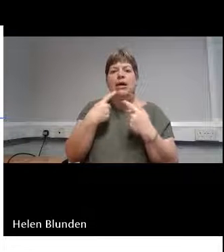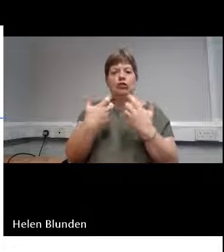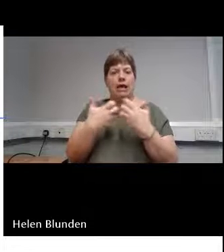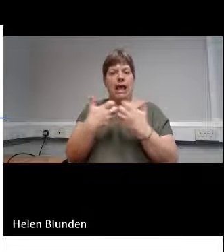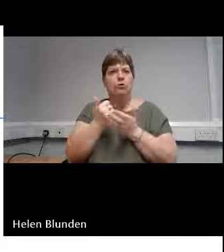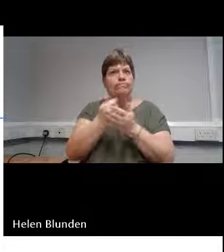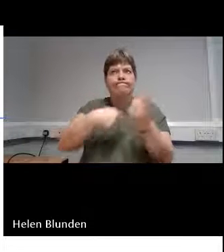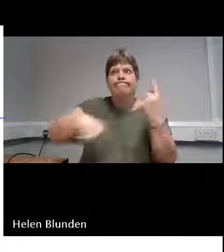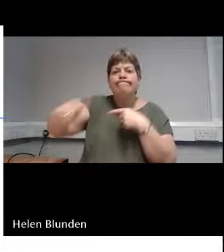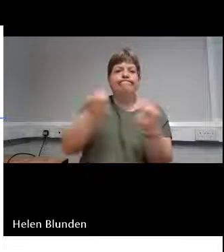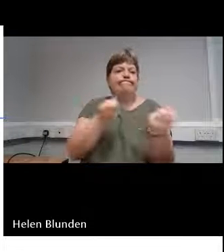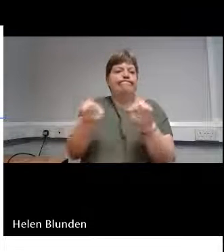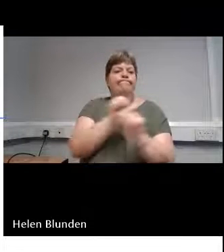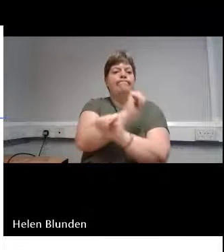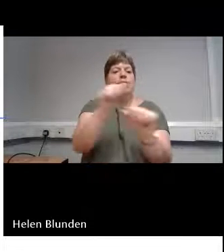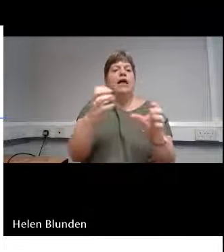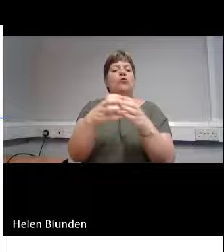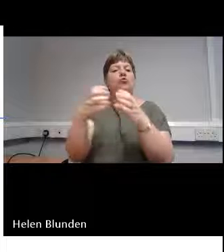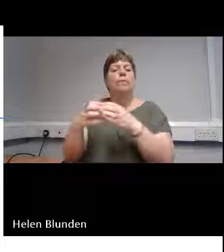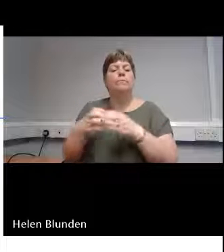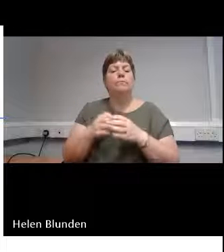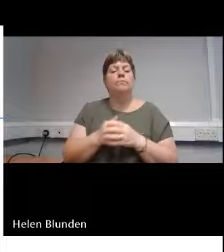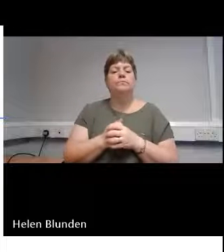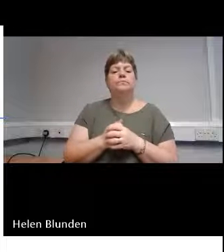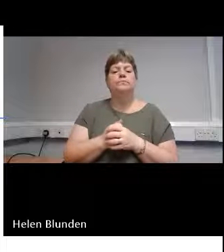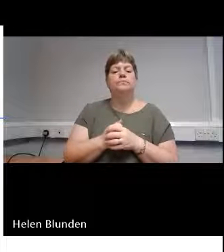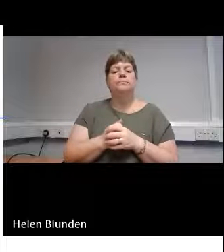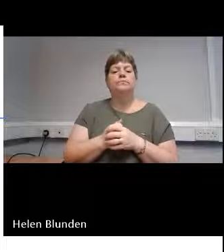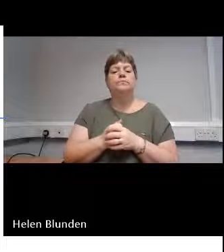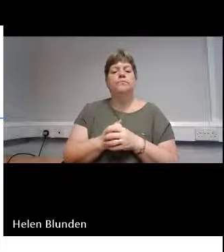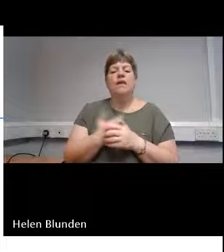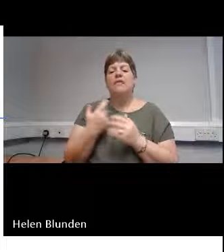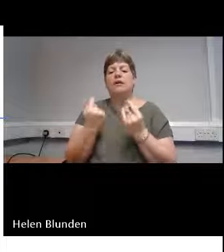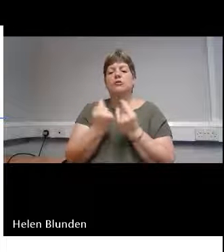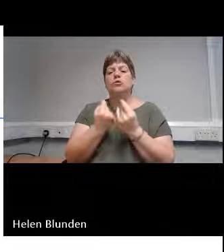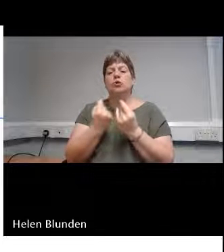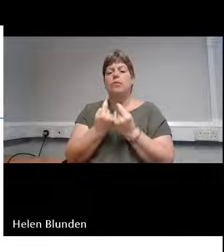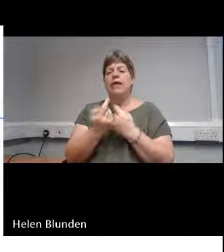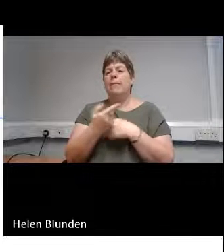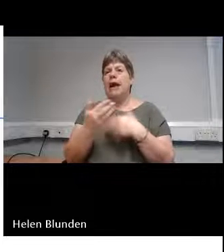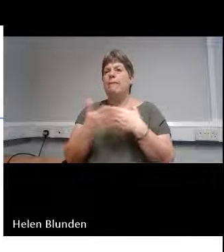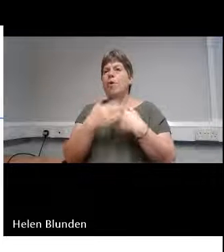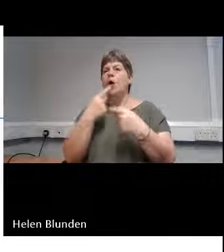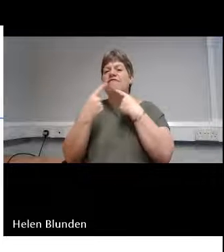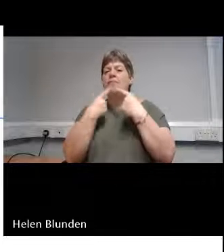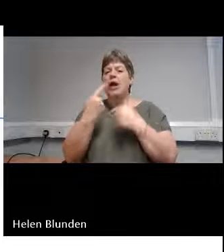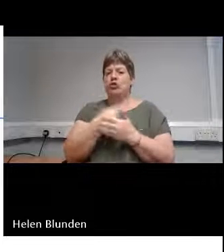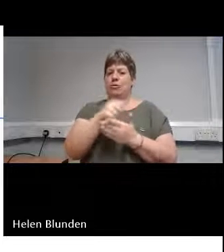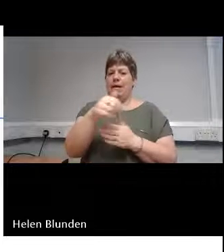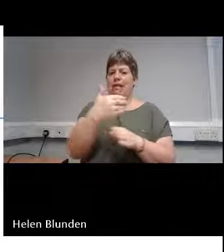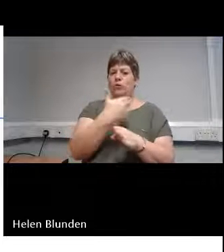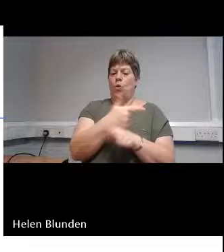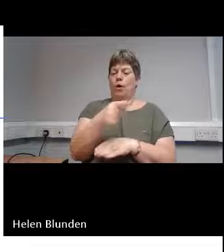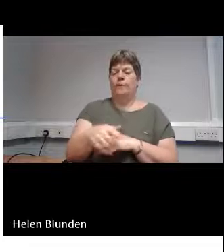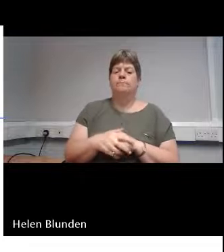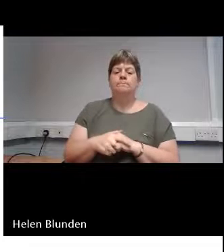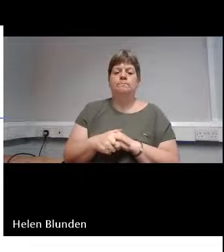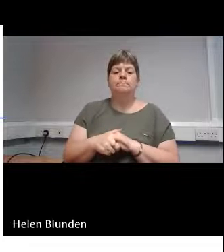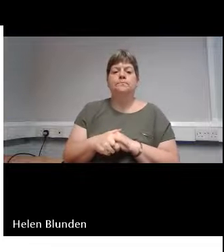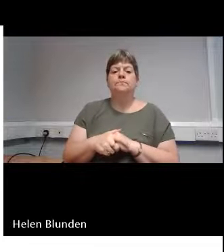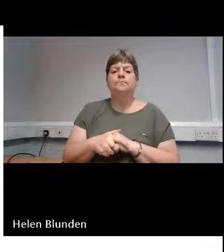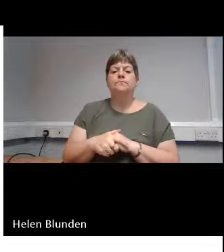them facilitate those groups. And then there's something around more information on this programme of work.